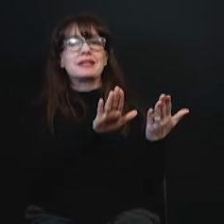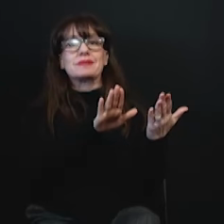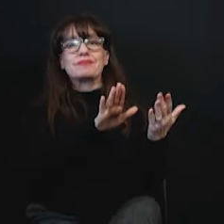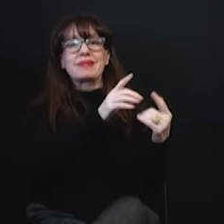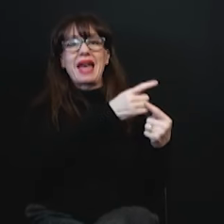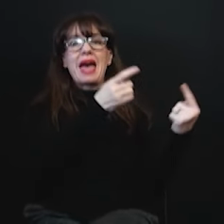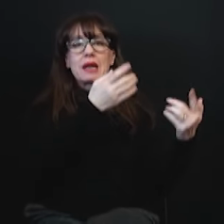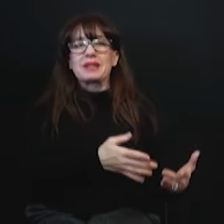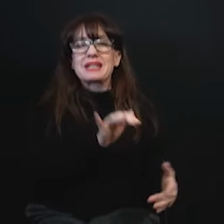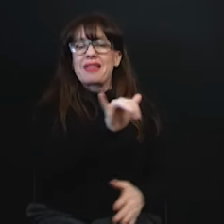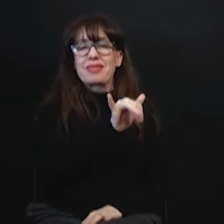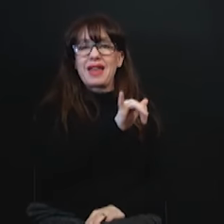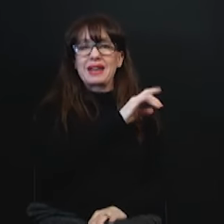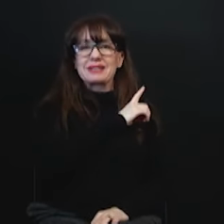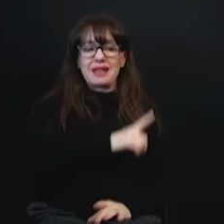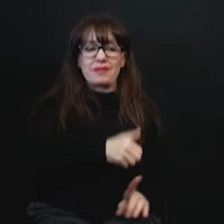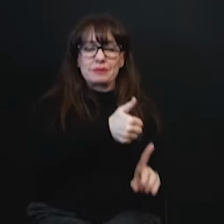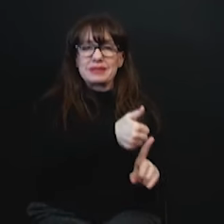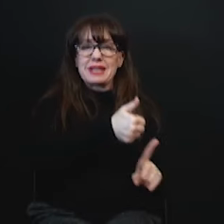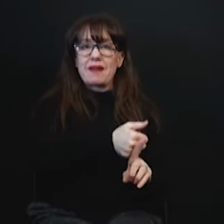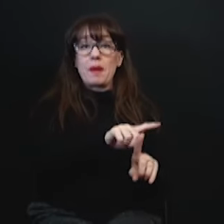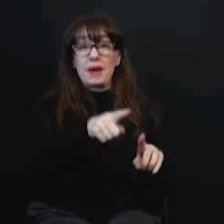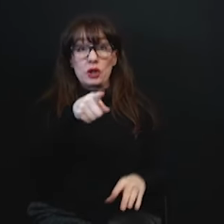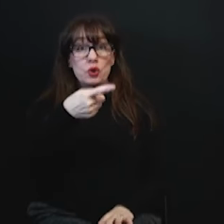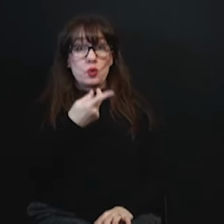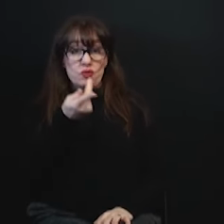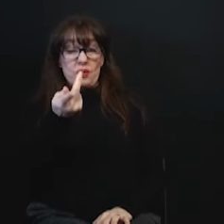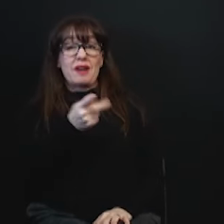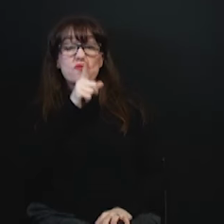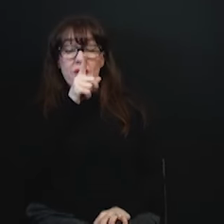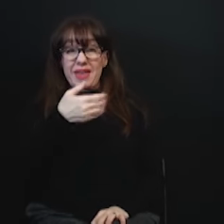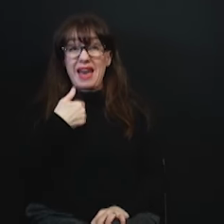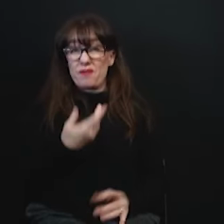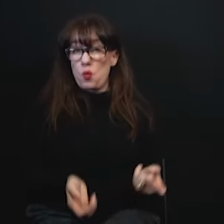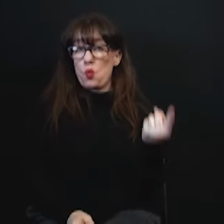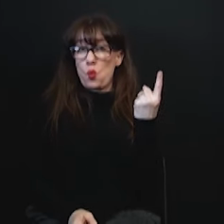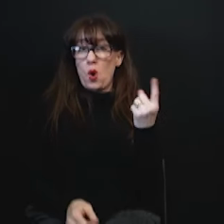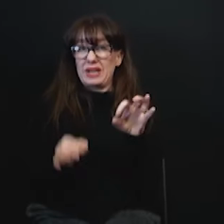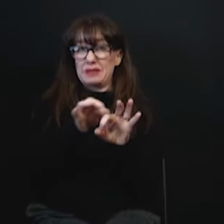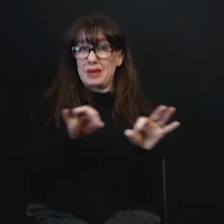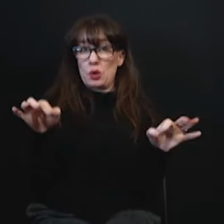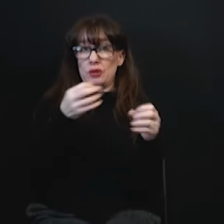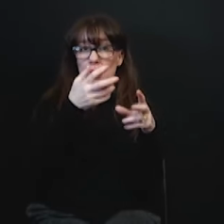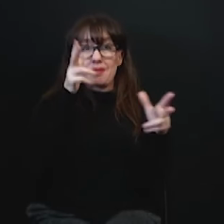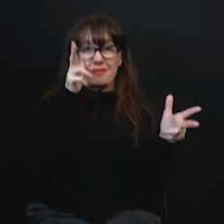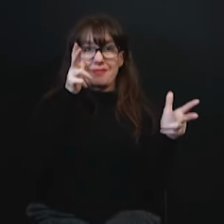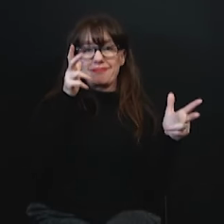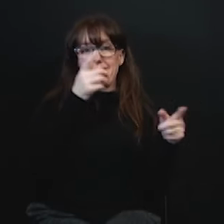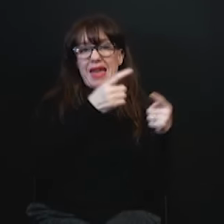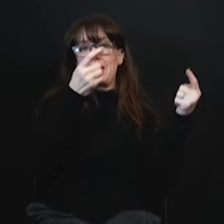like David did plenty of times, but you and I surely have at least one spiritual enemy.